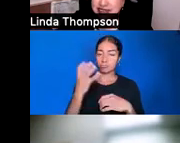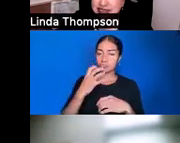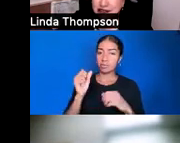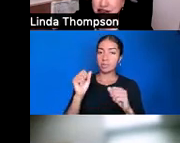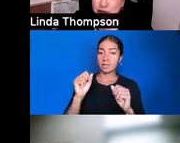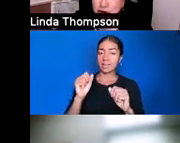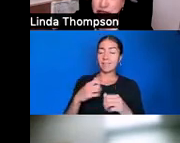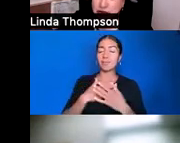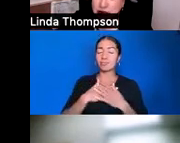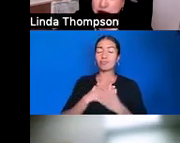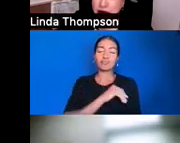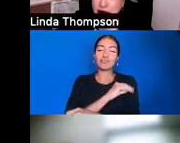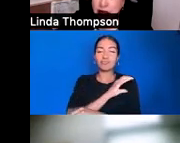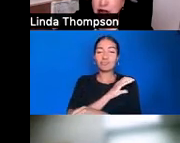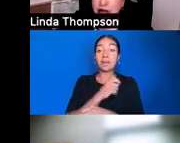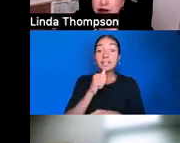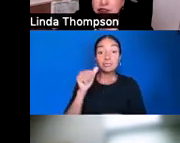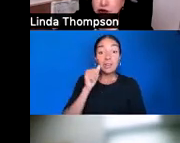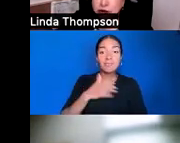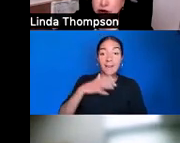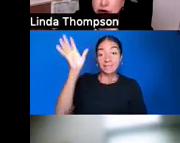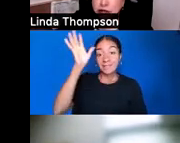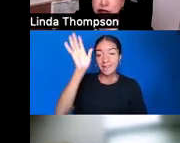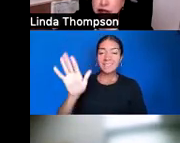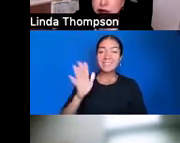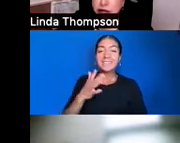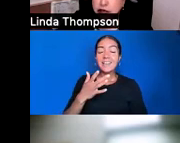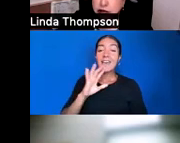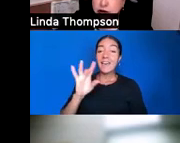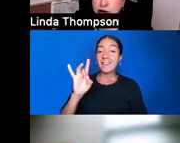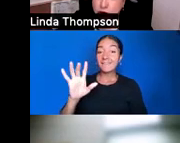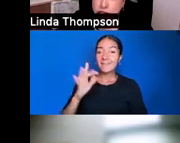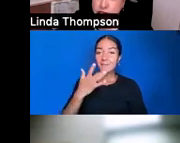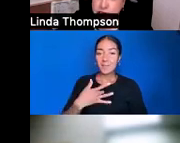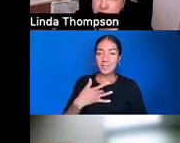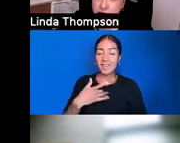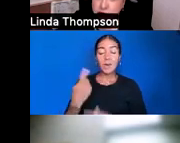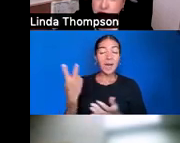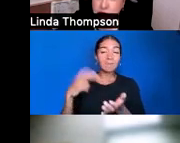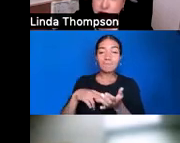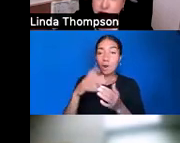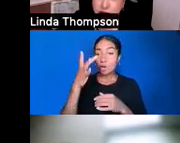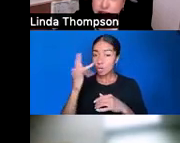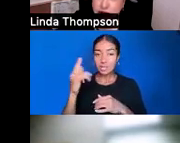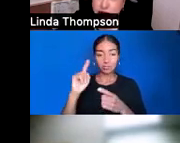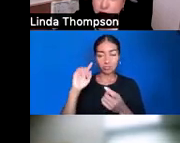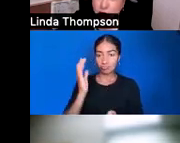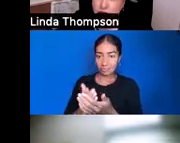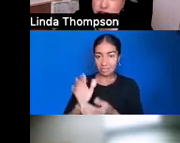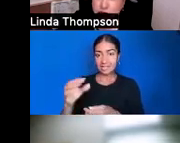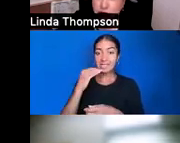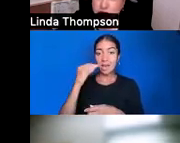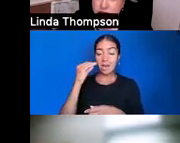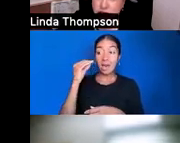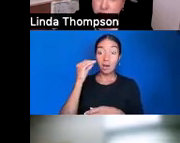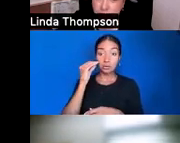dad's 85th birthday, and I got up super early so I could go to his house, because I'm also busy for work because